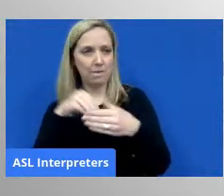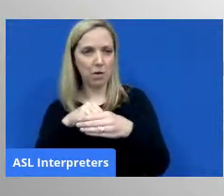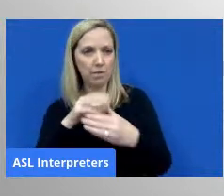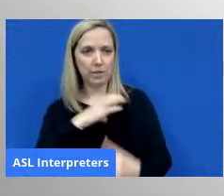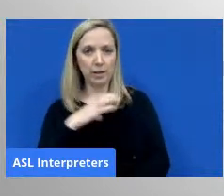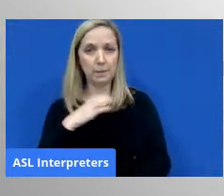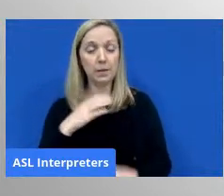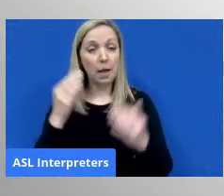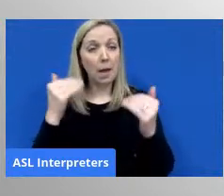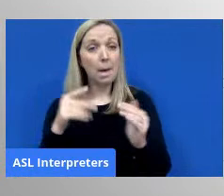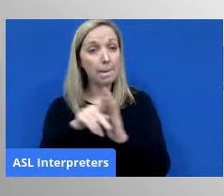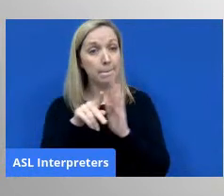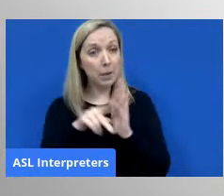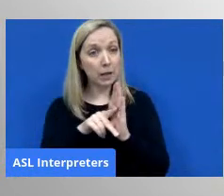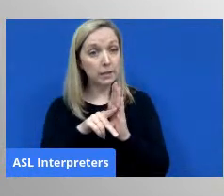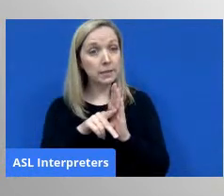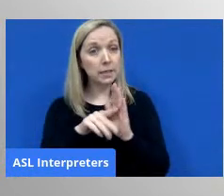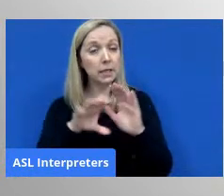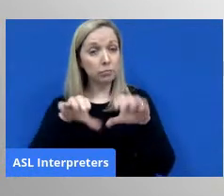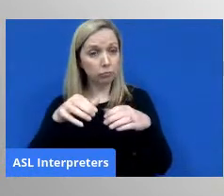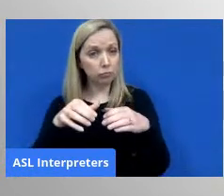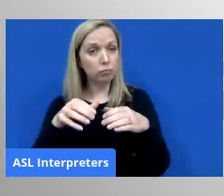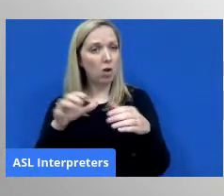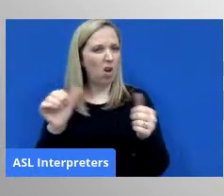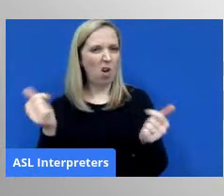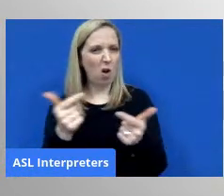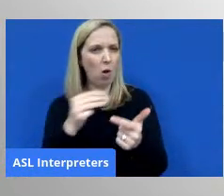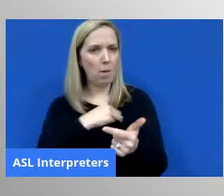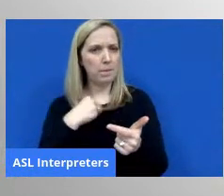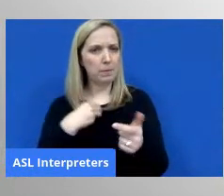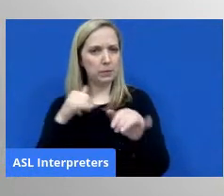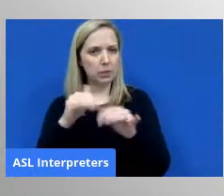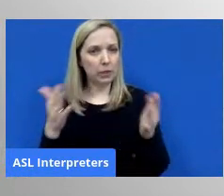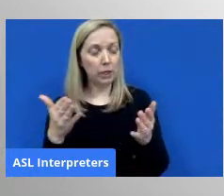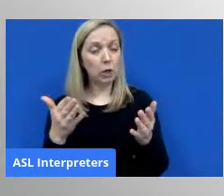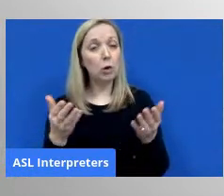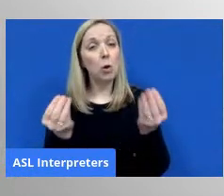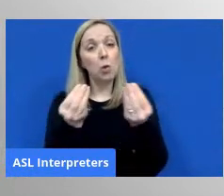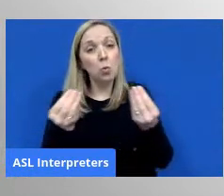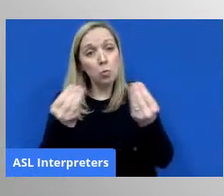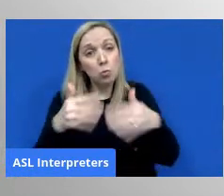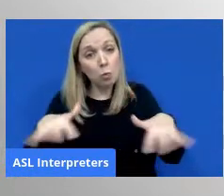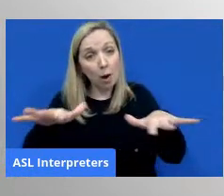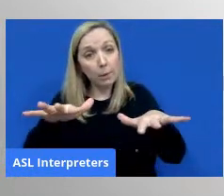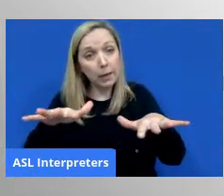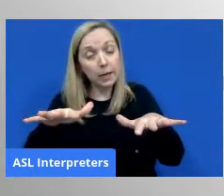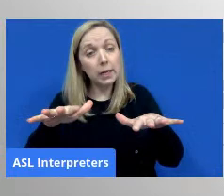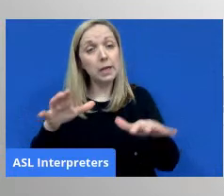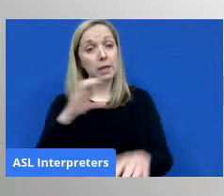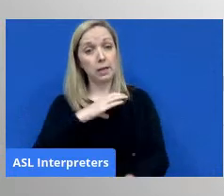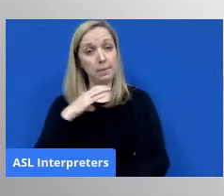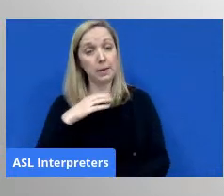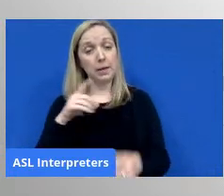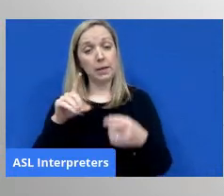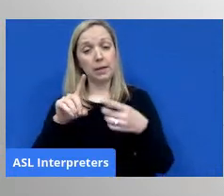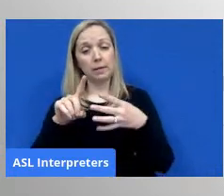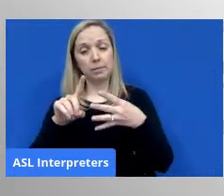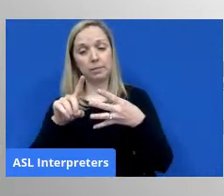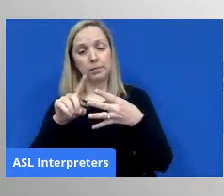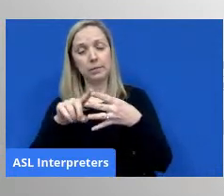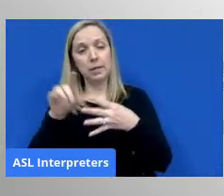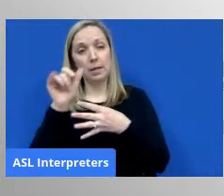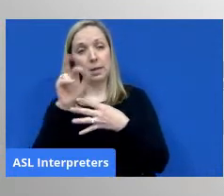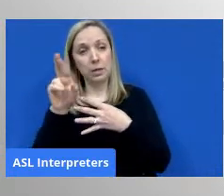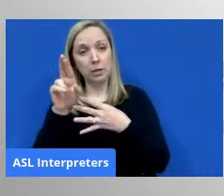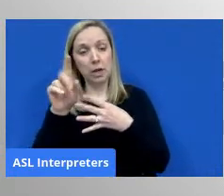those members are still here. And then with our property committee, we have Dr. Yeager, myself, and Ms. Davis, with Mr.